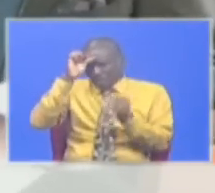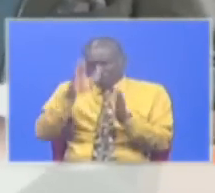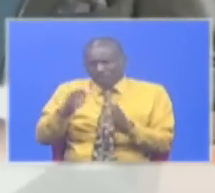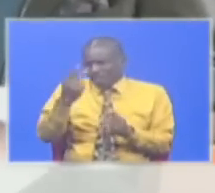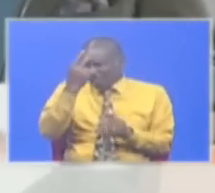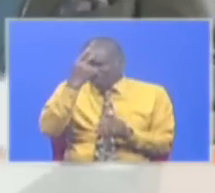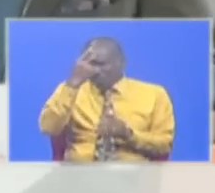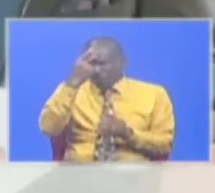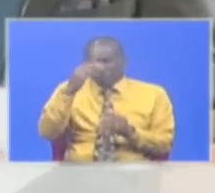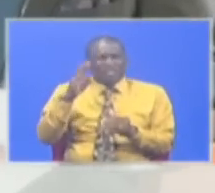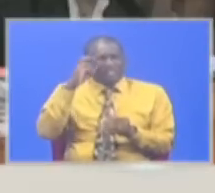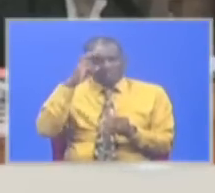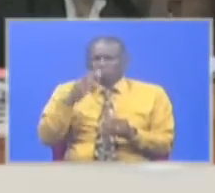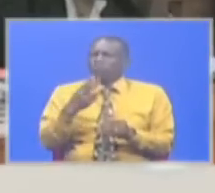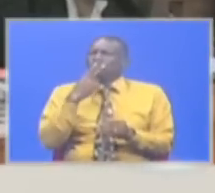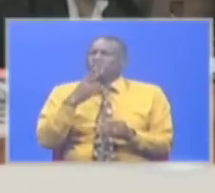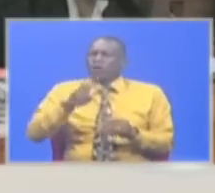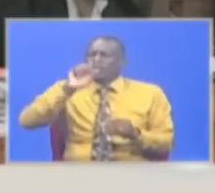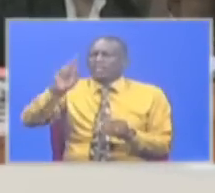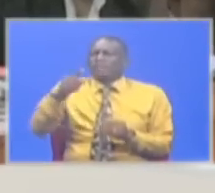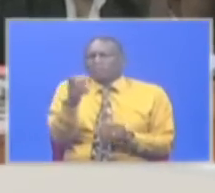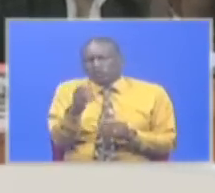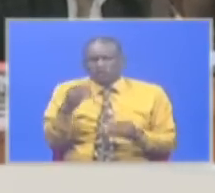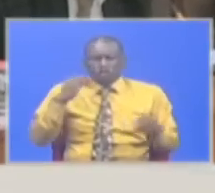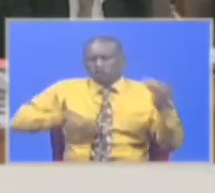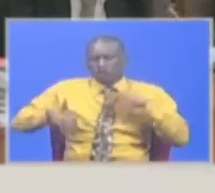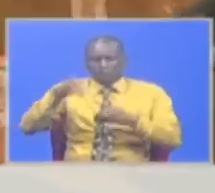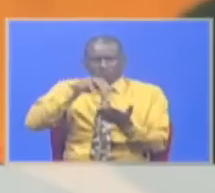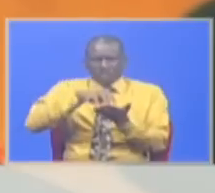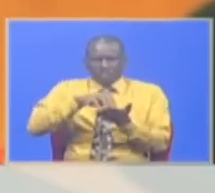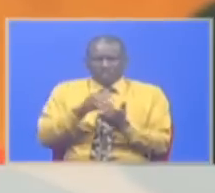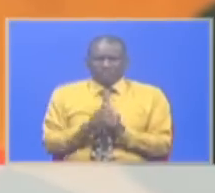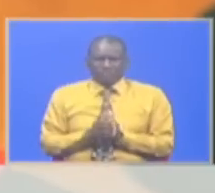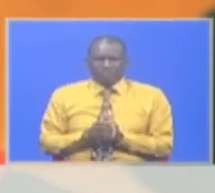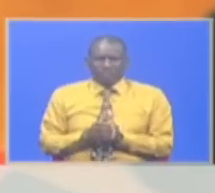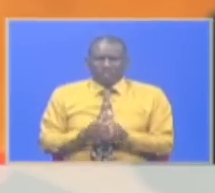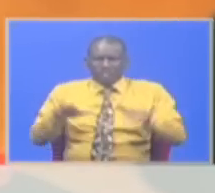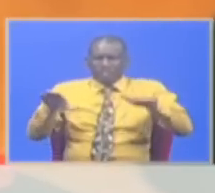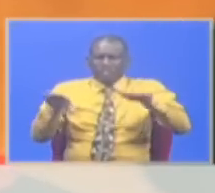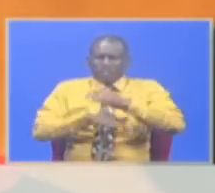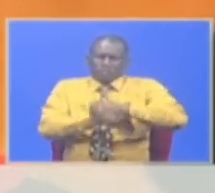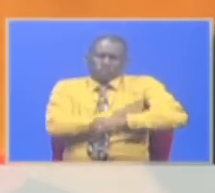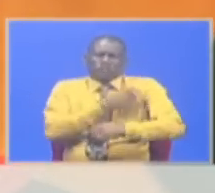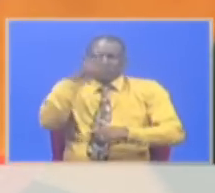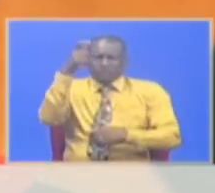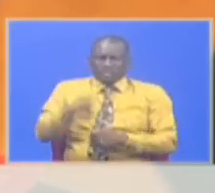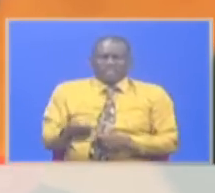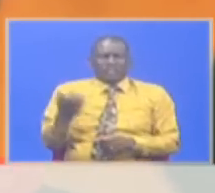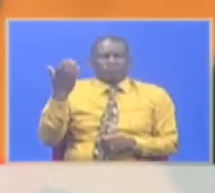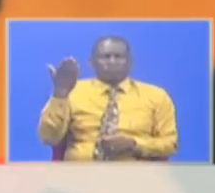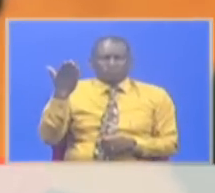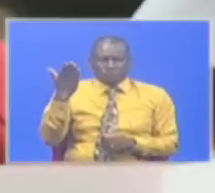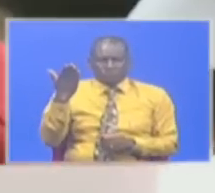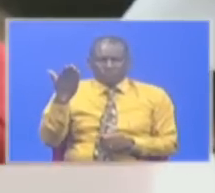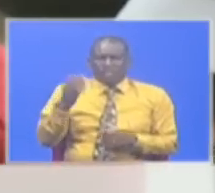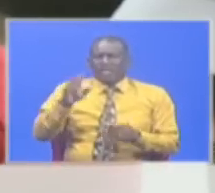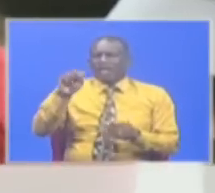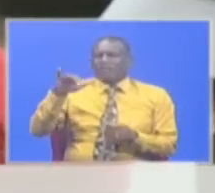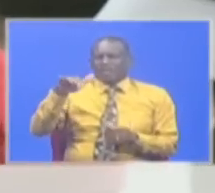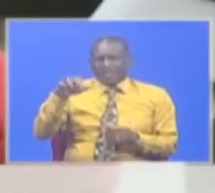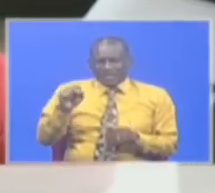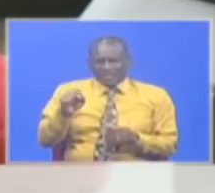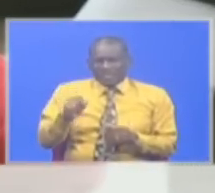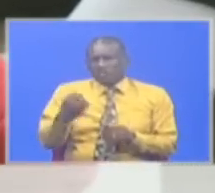accused in a 200 million shillings graft case. Deputy Chief Justice Philomena Mwilu, the NYS2